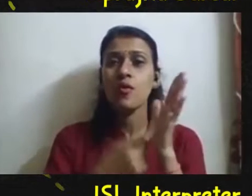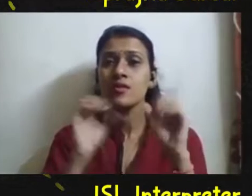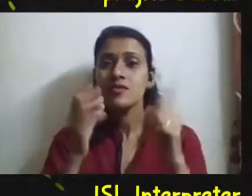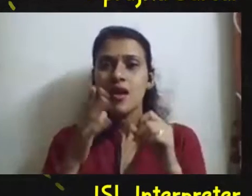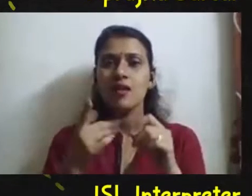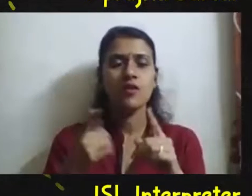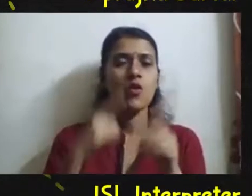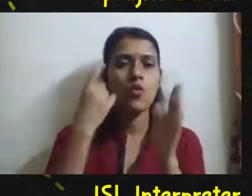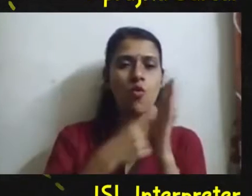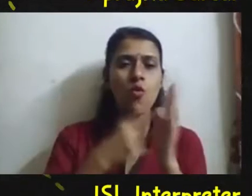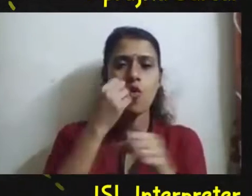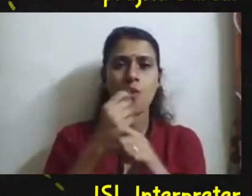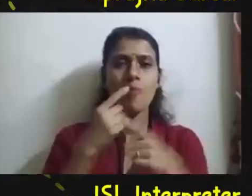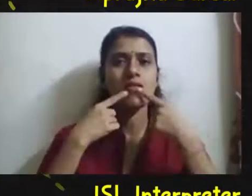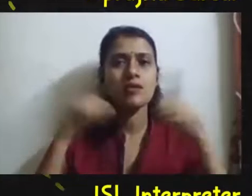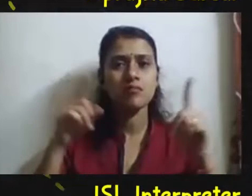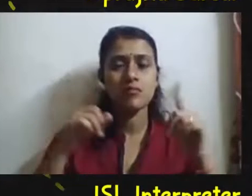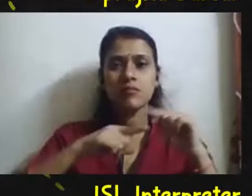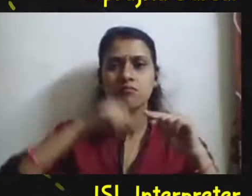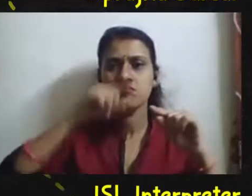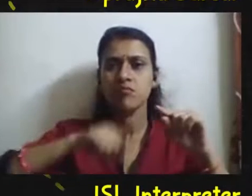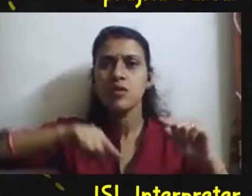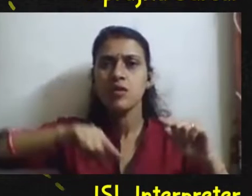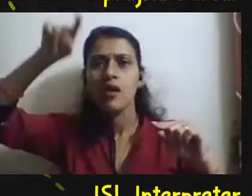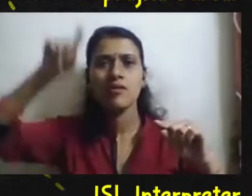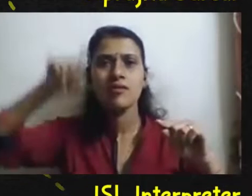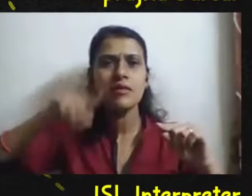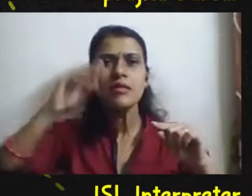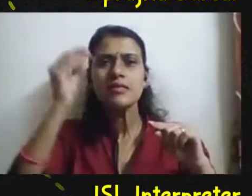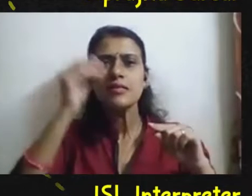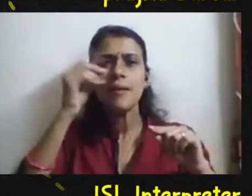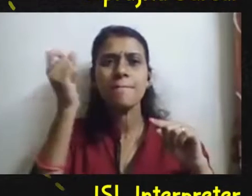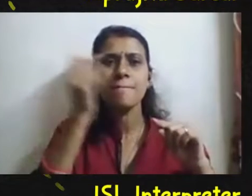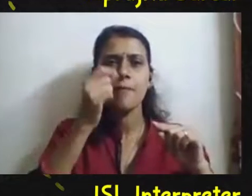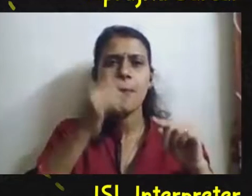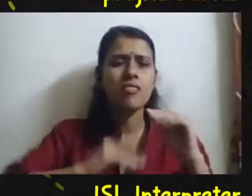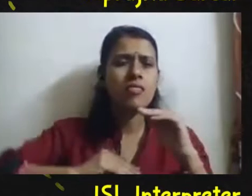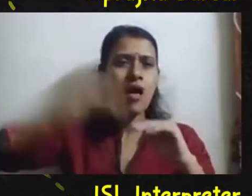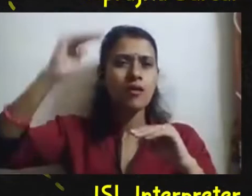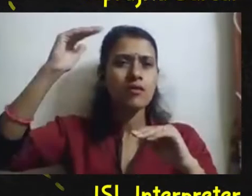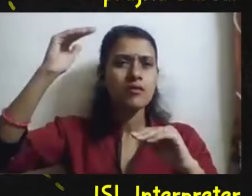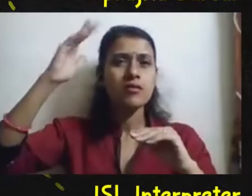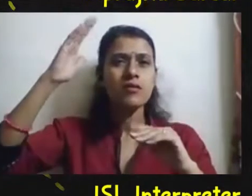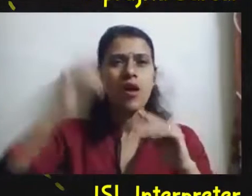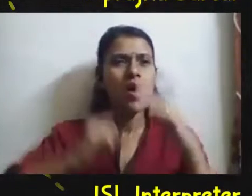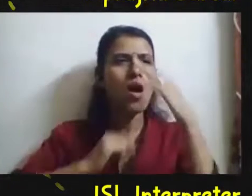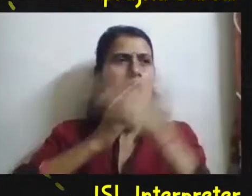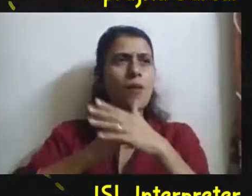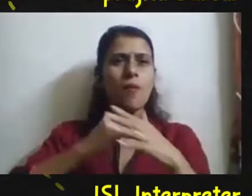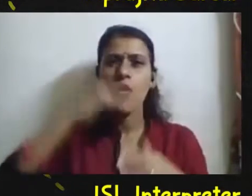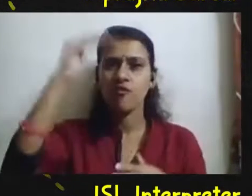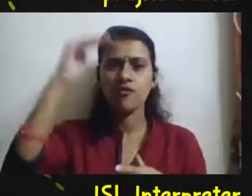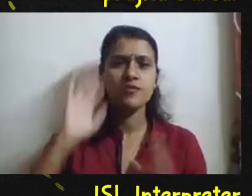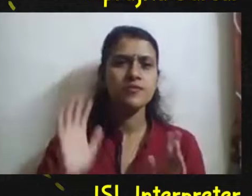Sterilizations have always been high, and you will see that certain months are higher than others.